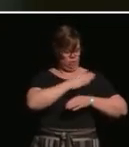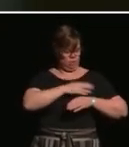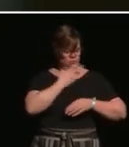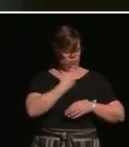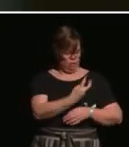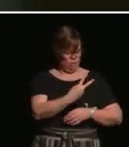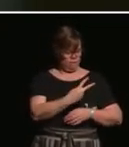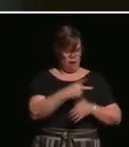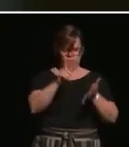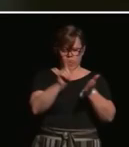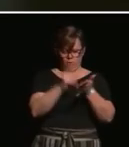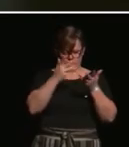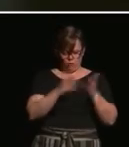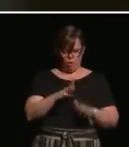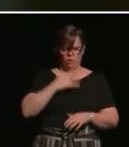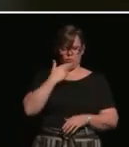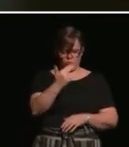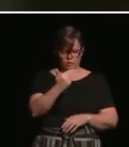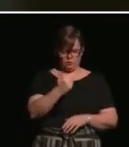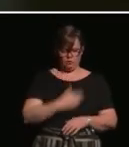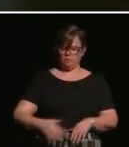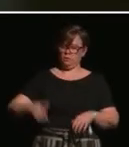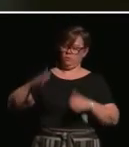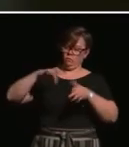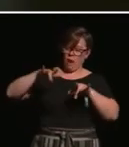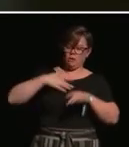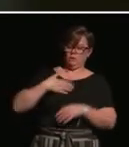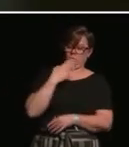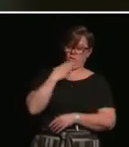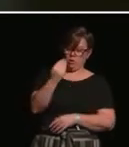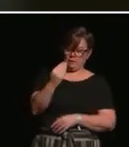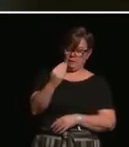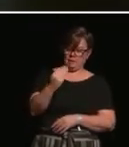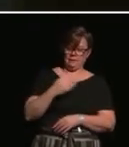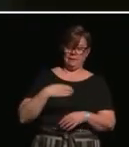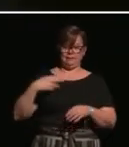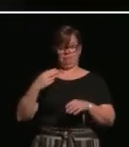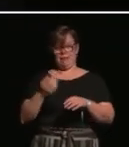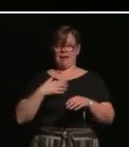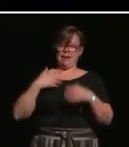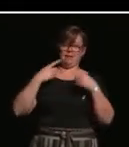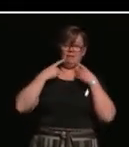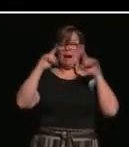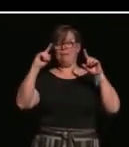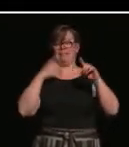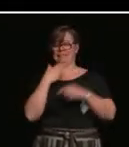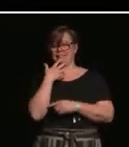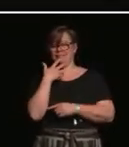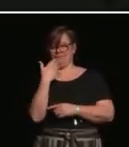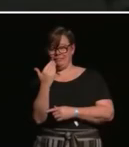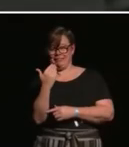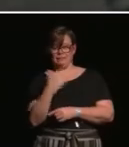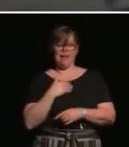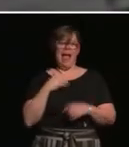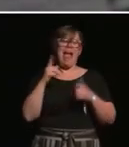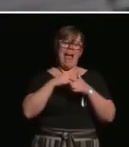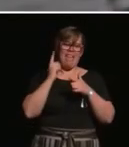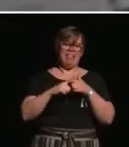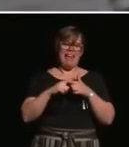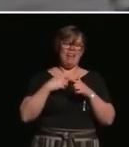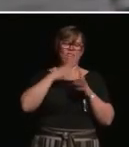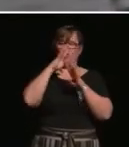made a record at 14, had a hit at 15, and was a has-been at 16. I learned the truth